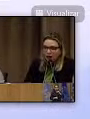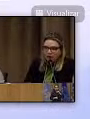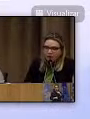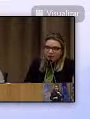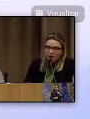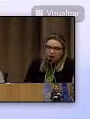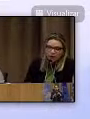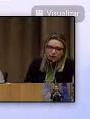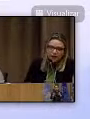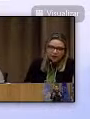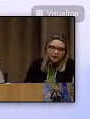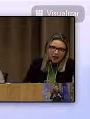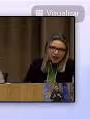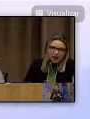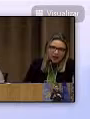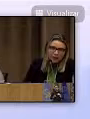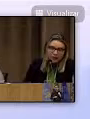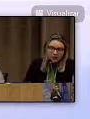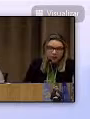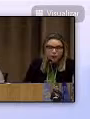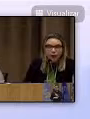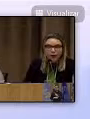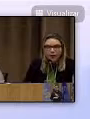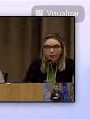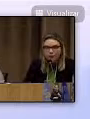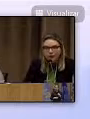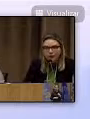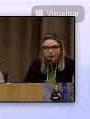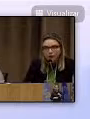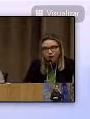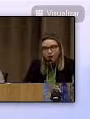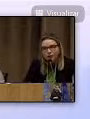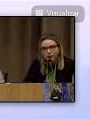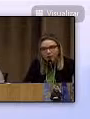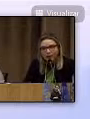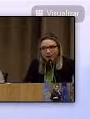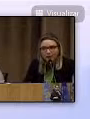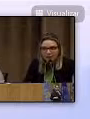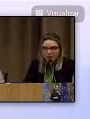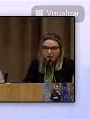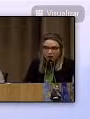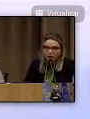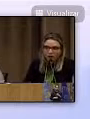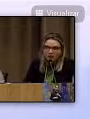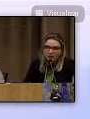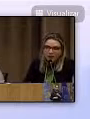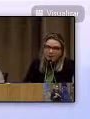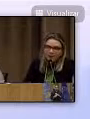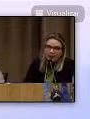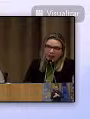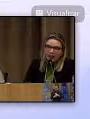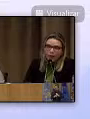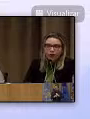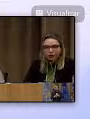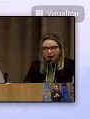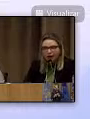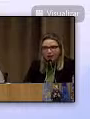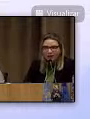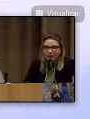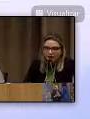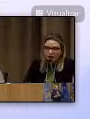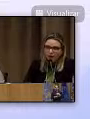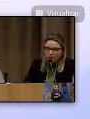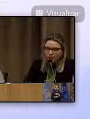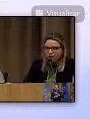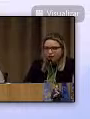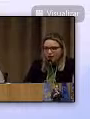90 beds that were structured. Our hospital is 81 years old, and during the pandemic, we had